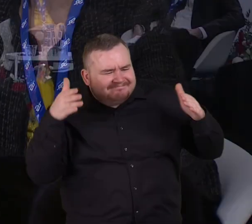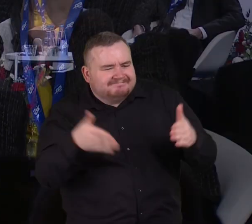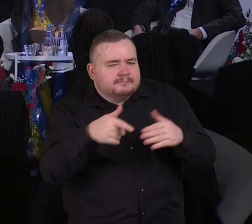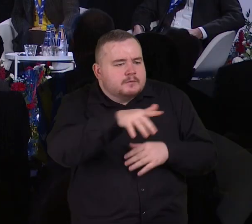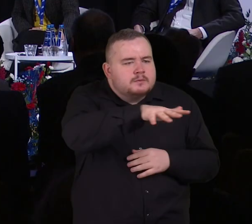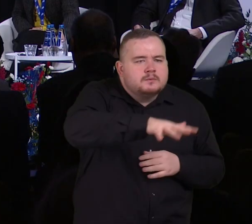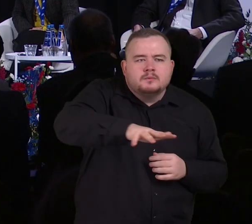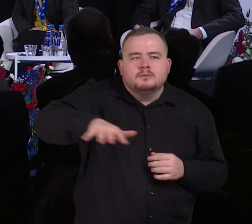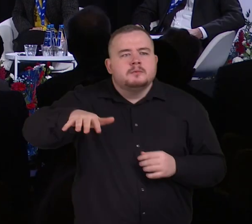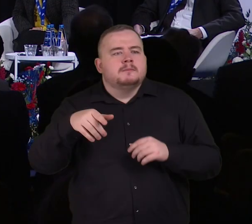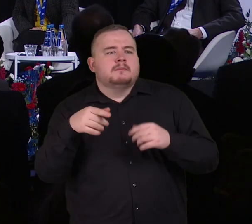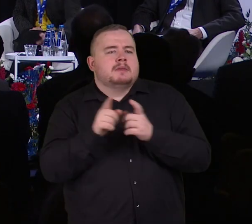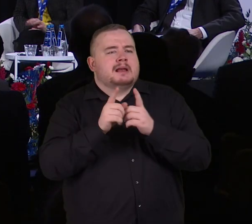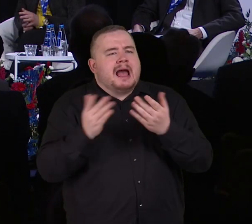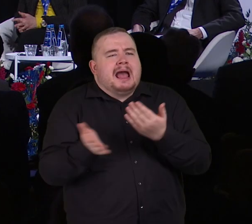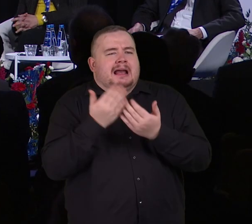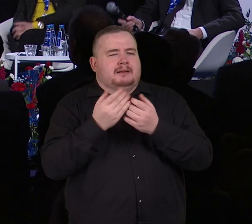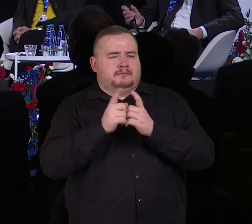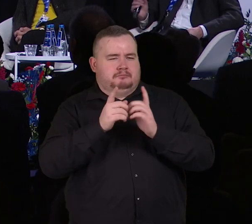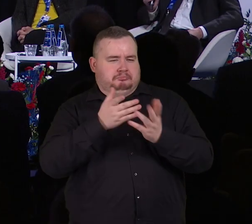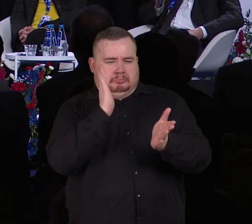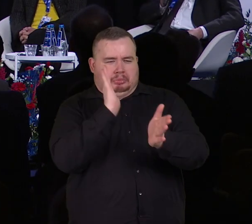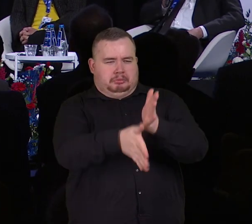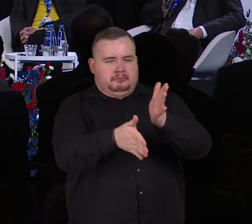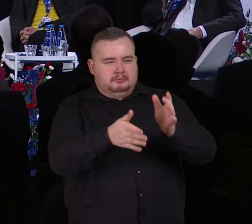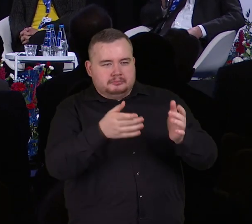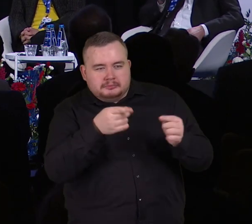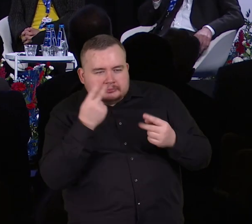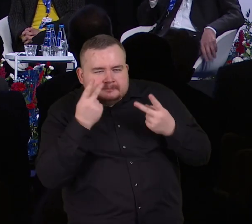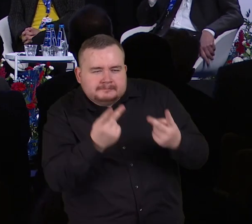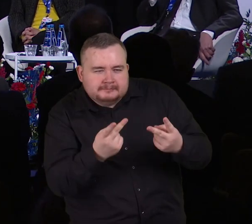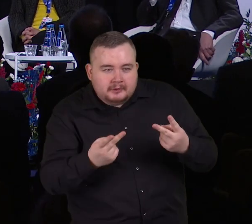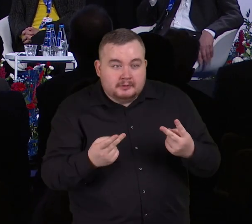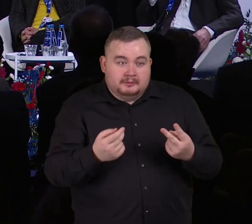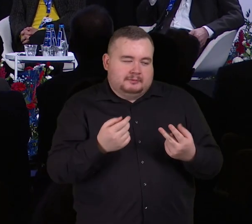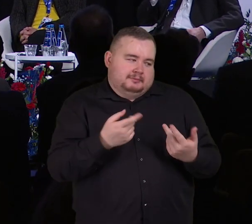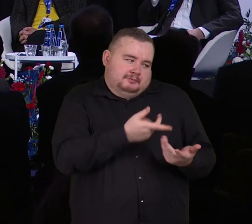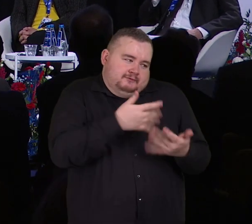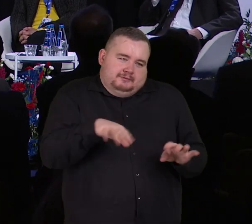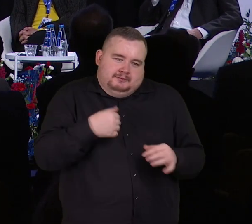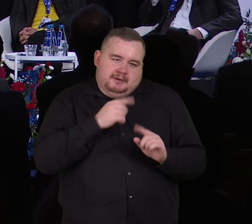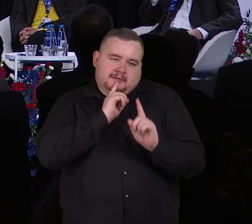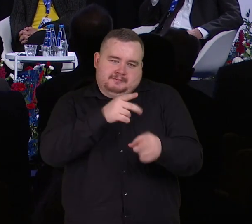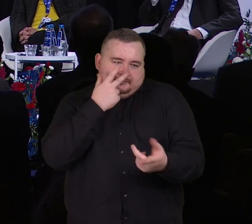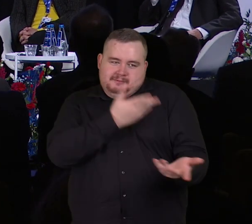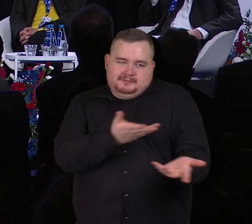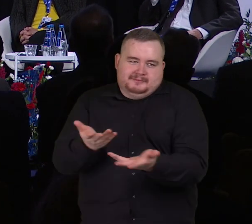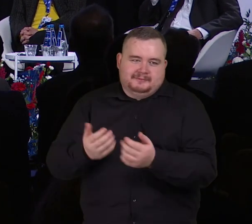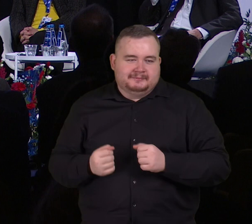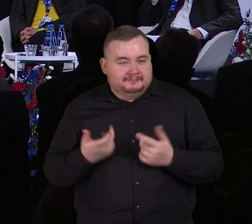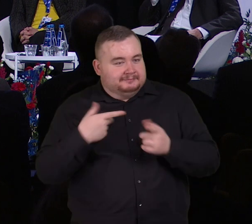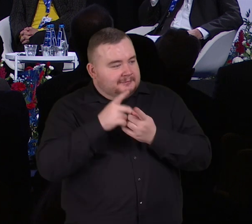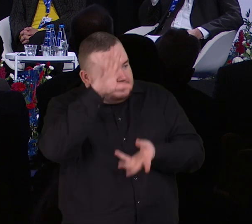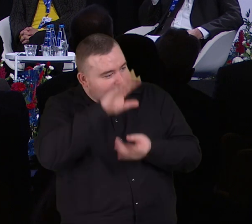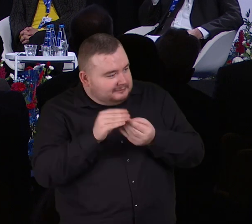you. Jens, you already addressed some before, but you now might sum up. Or yes, the time frame